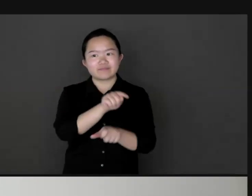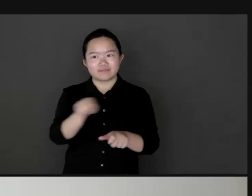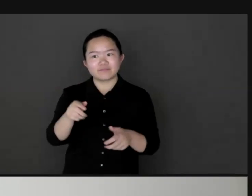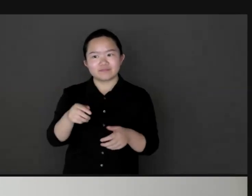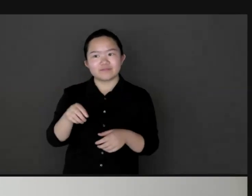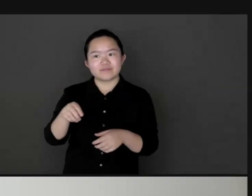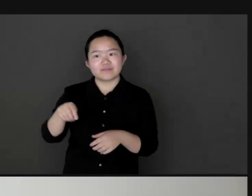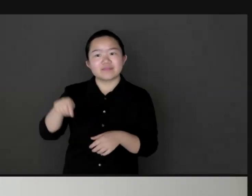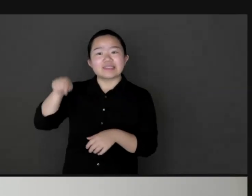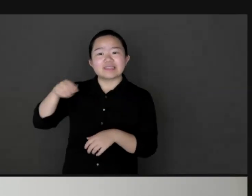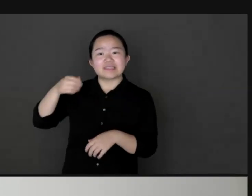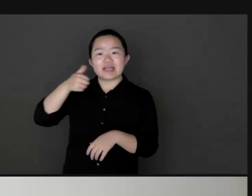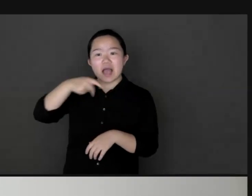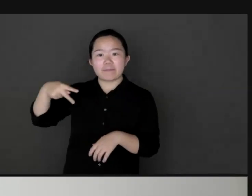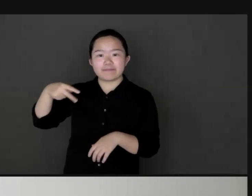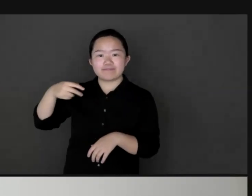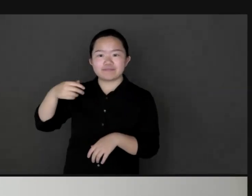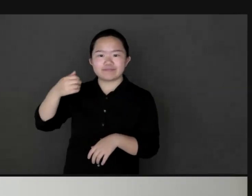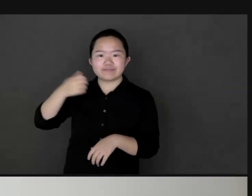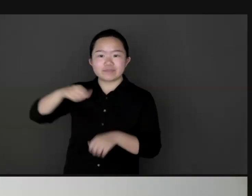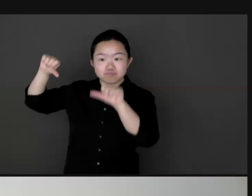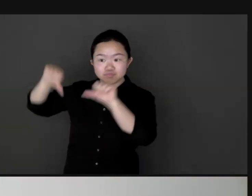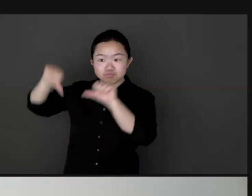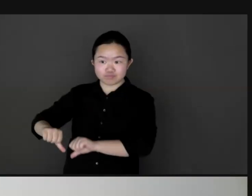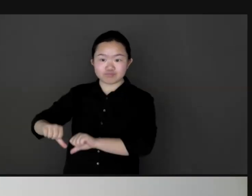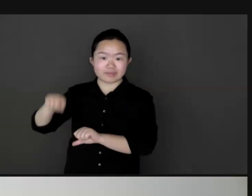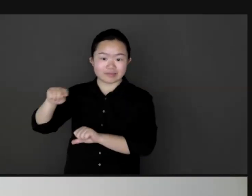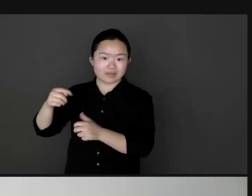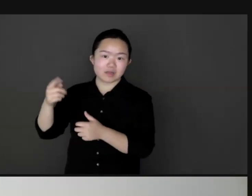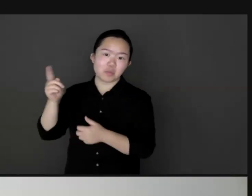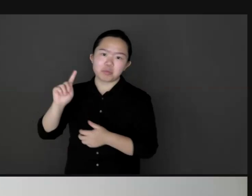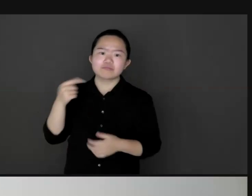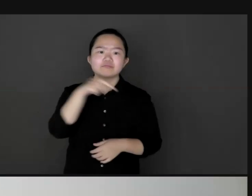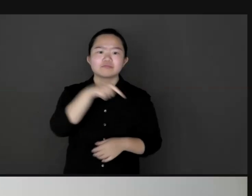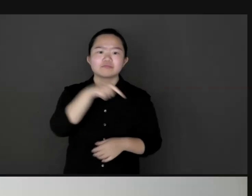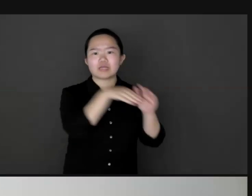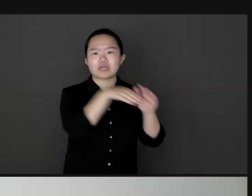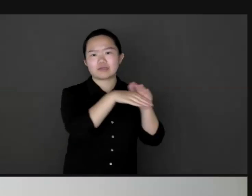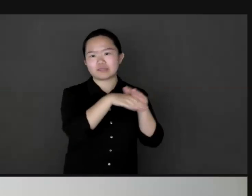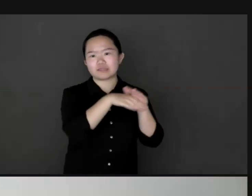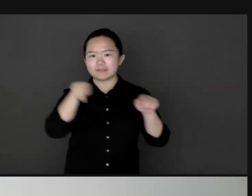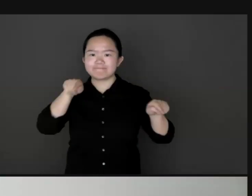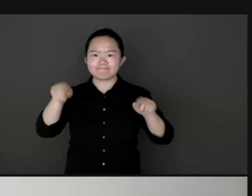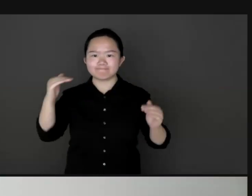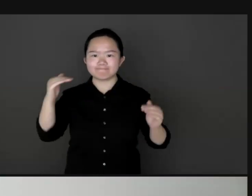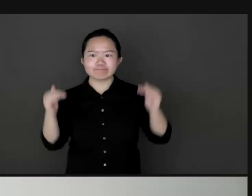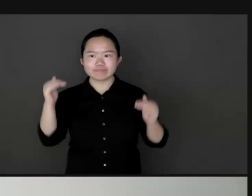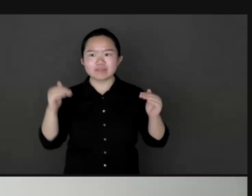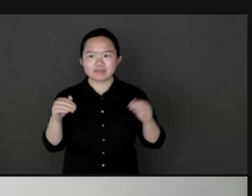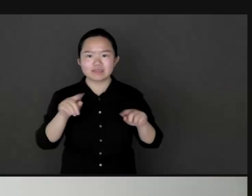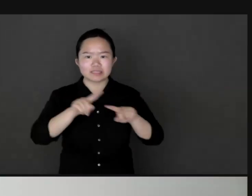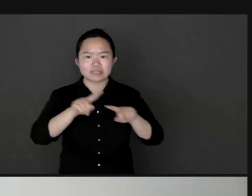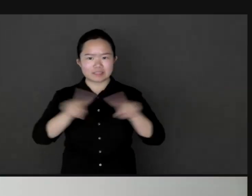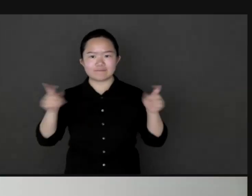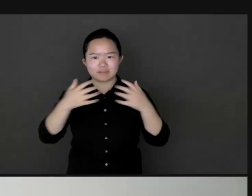ways to bypass it as well. So Harri, from the monitoring perspective, do you see, I mean,